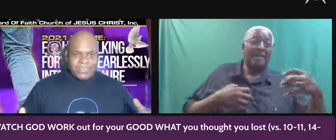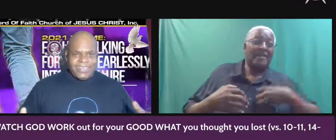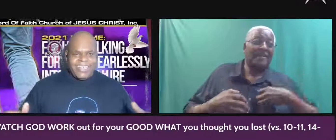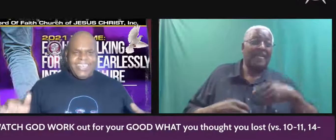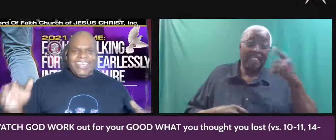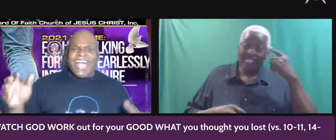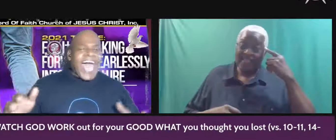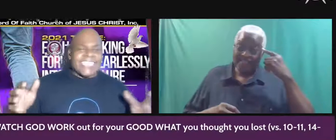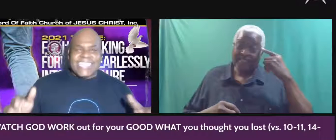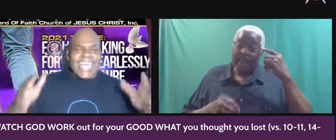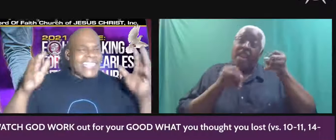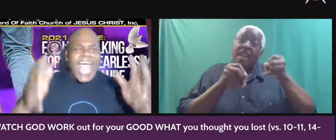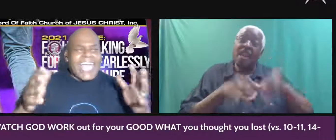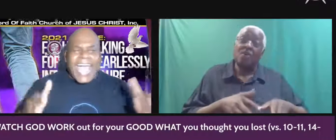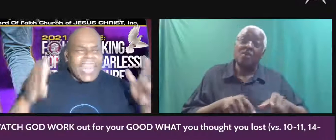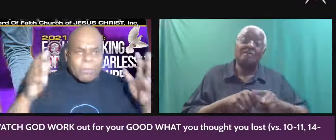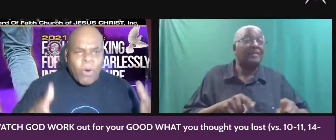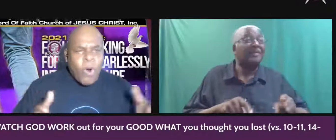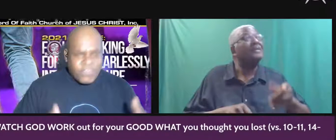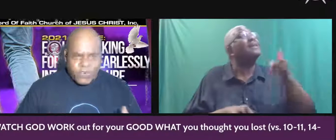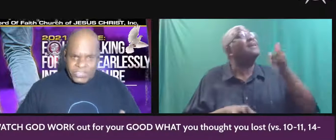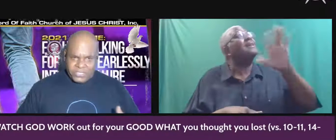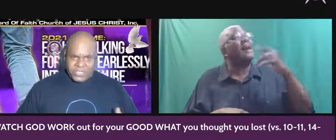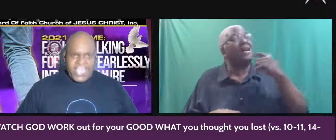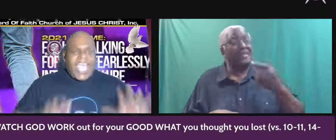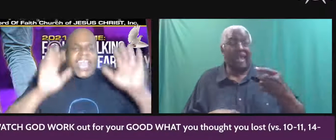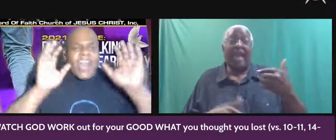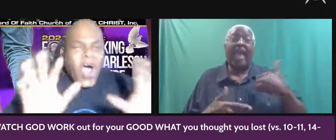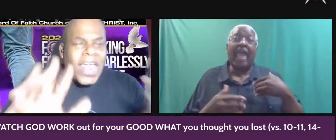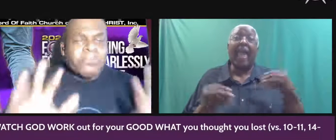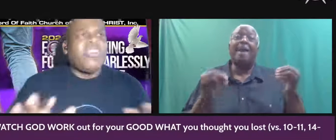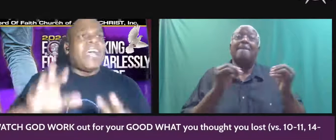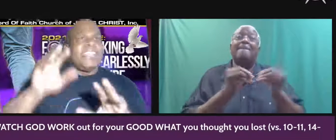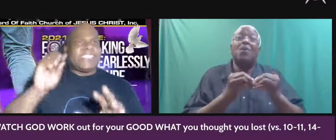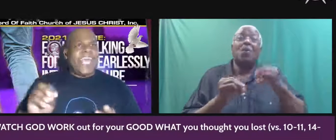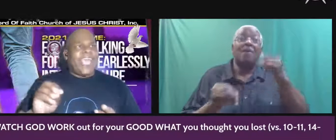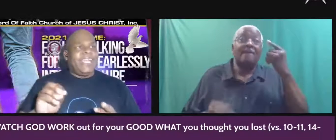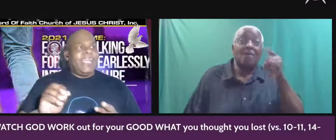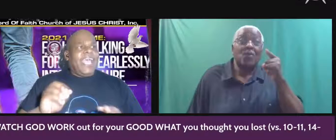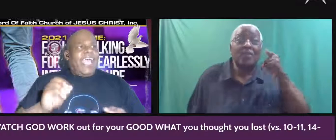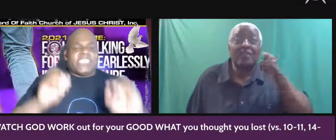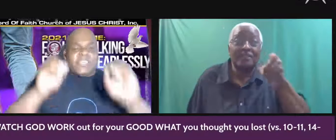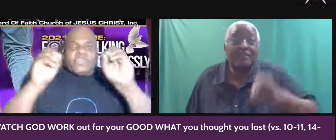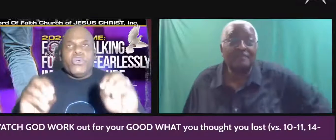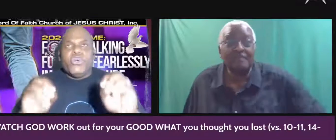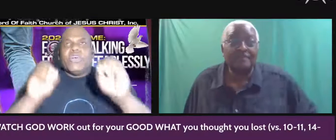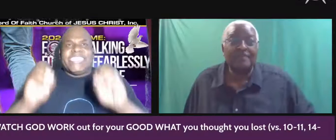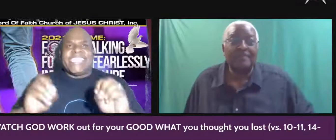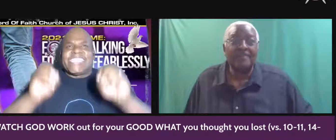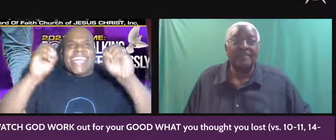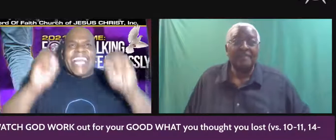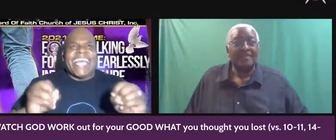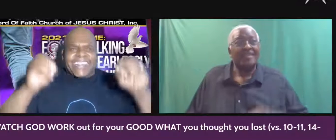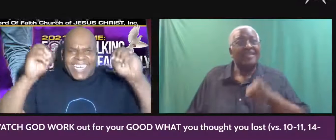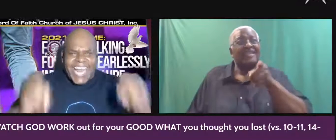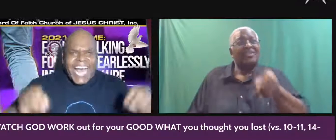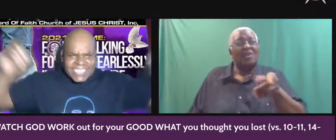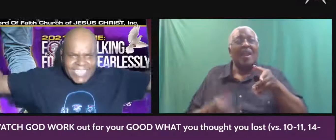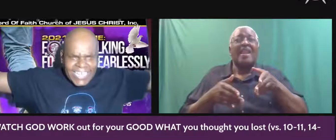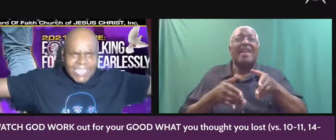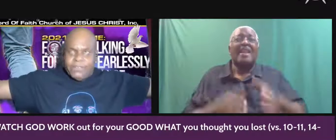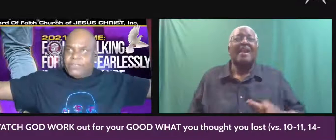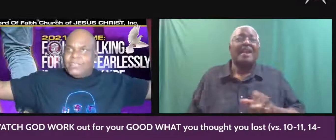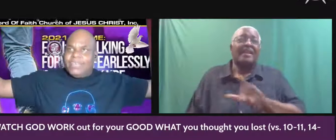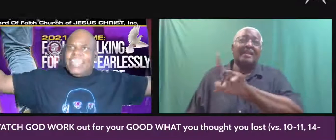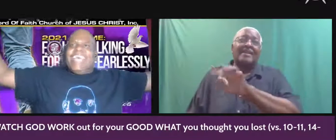lost out, God says, I got more for you. And all I'm trying to say is, if you would just let the